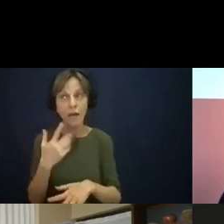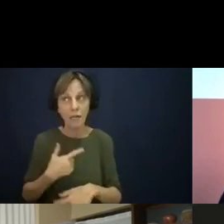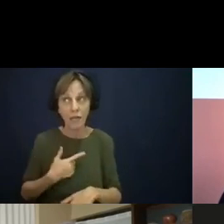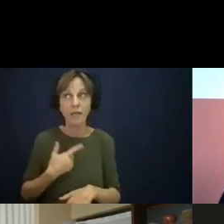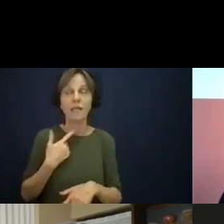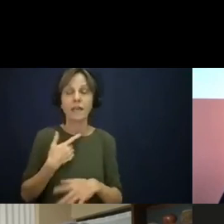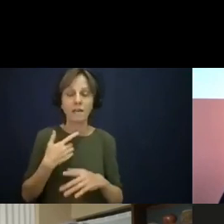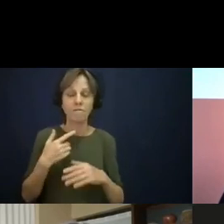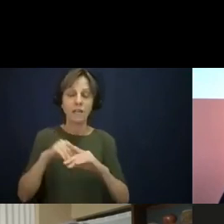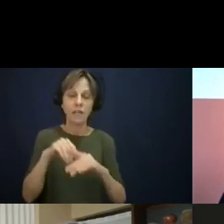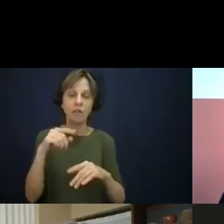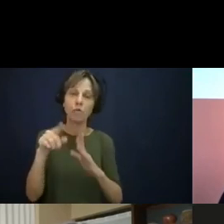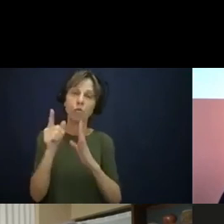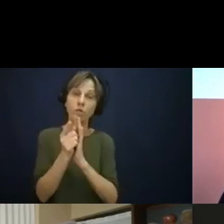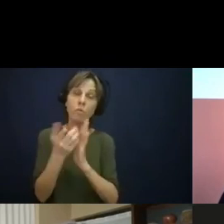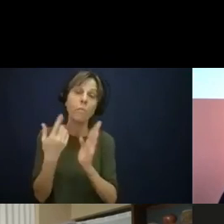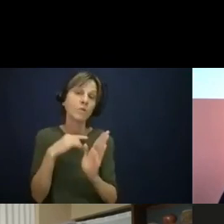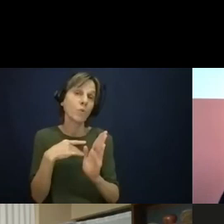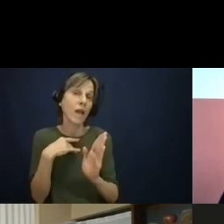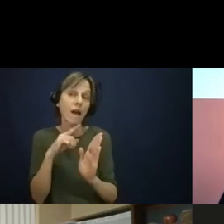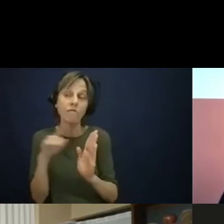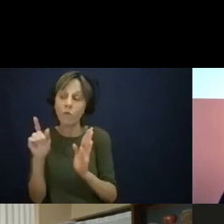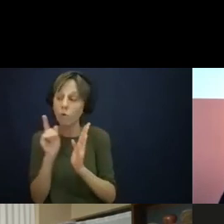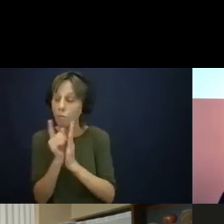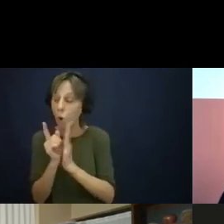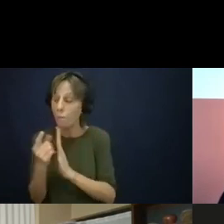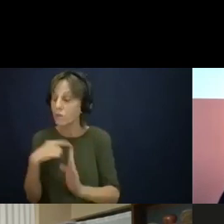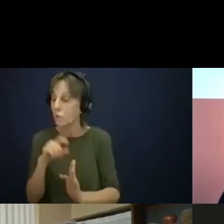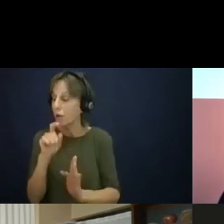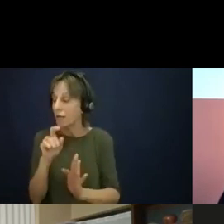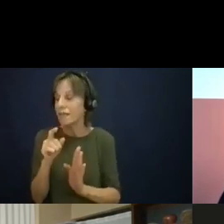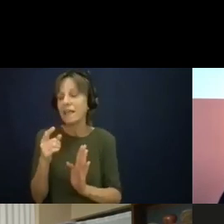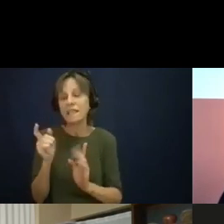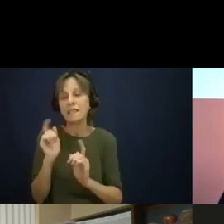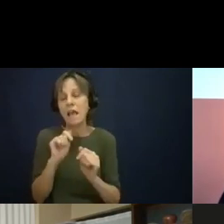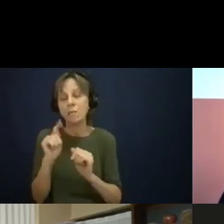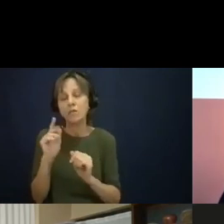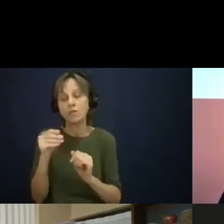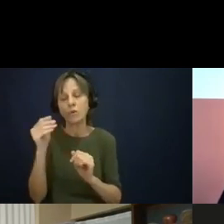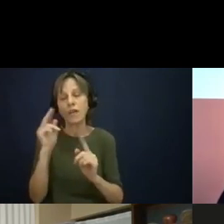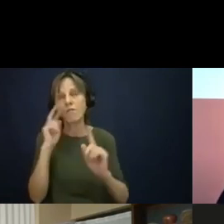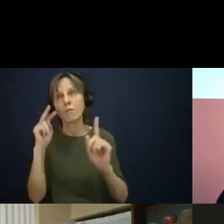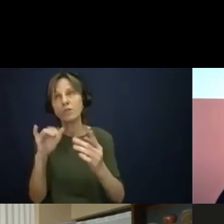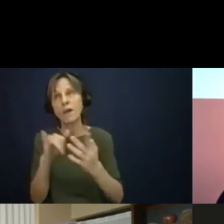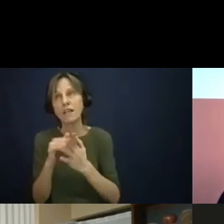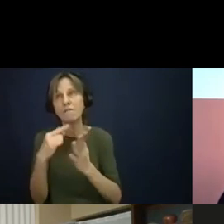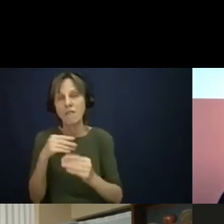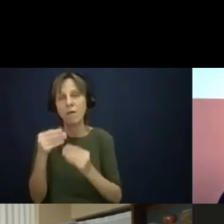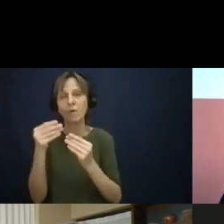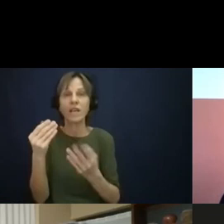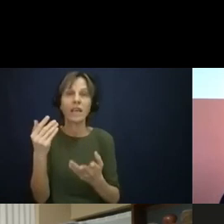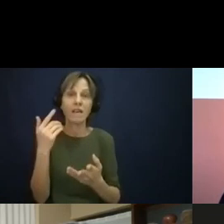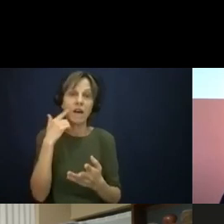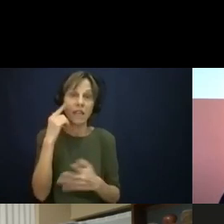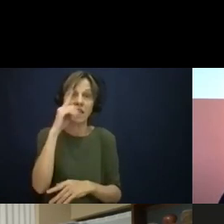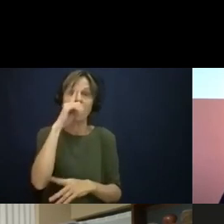those moments, because we have those moments and like we need those moments in order to give the perspective that we give. And so I think like because the work